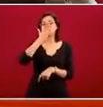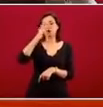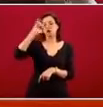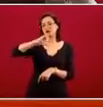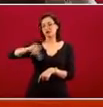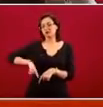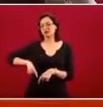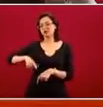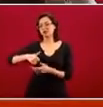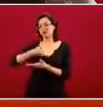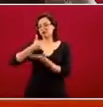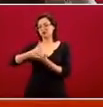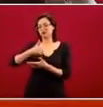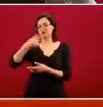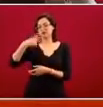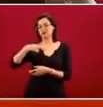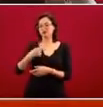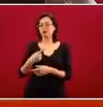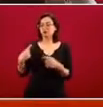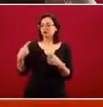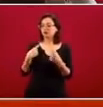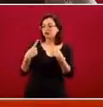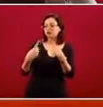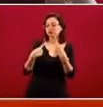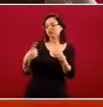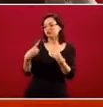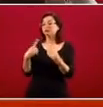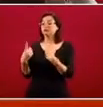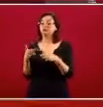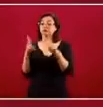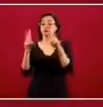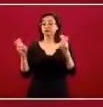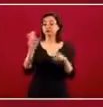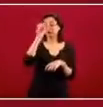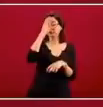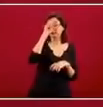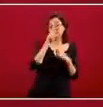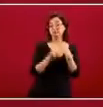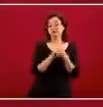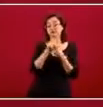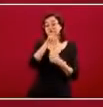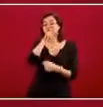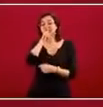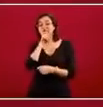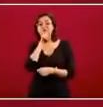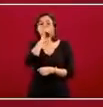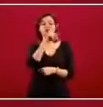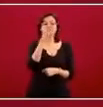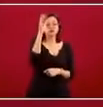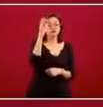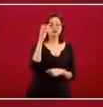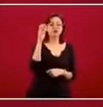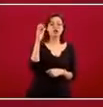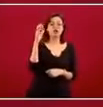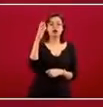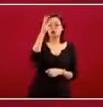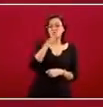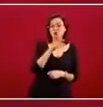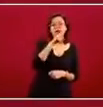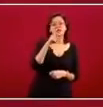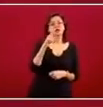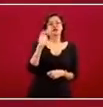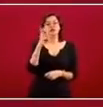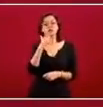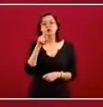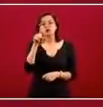and many different authorities on many different levels. And one of the topics brought up by the governor of Coahuila and